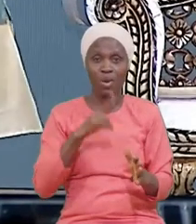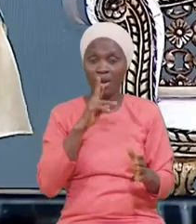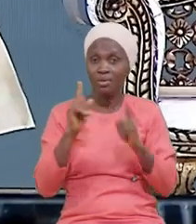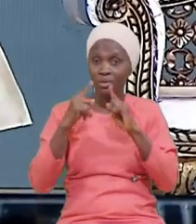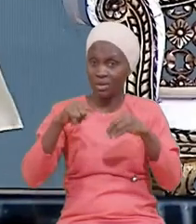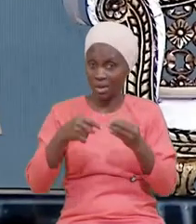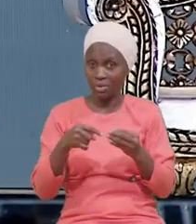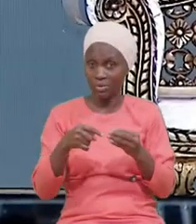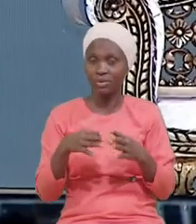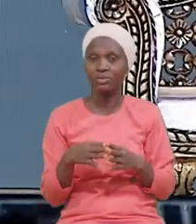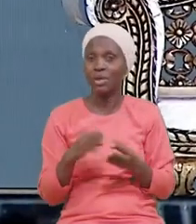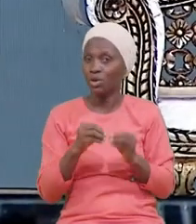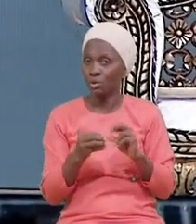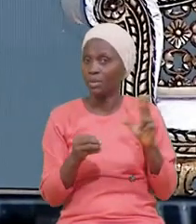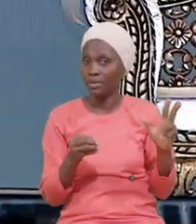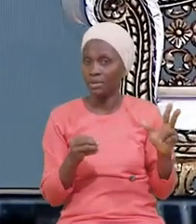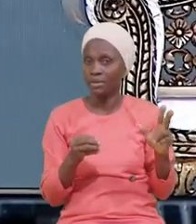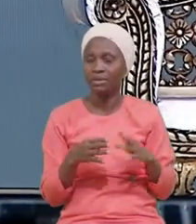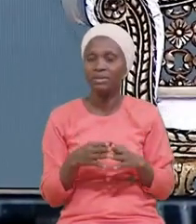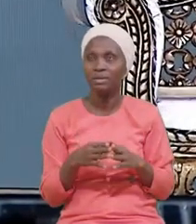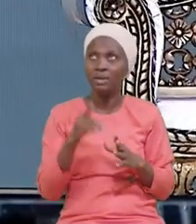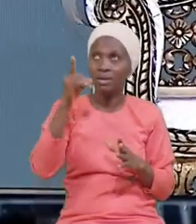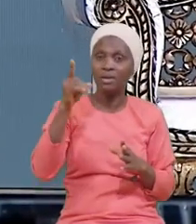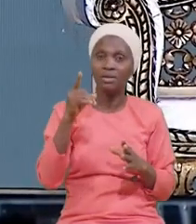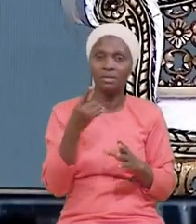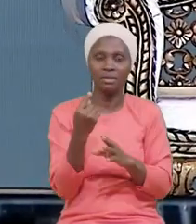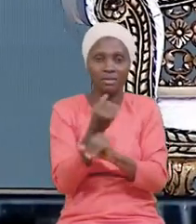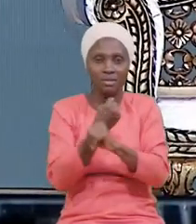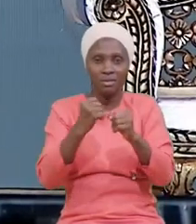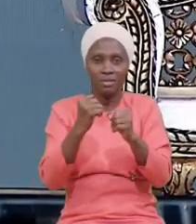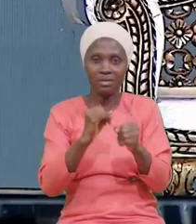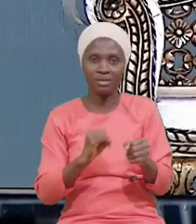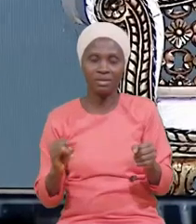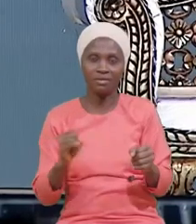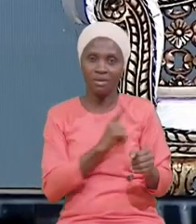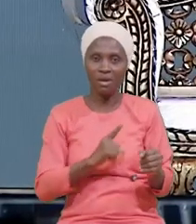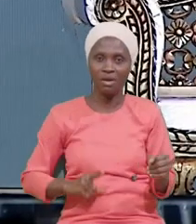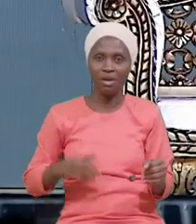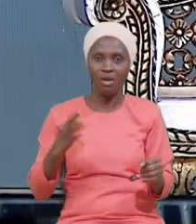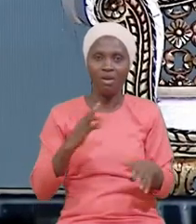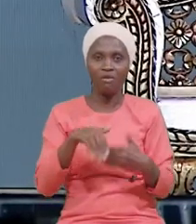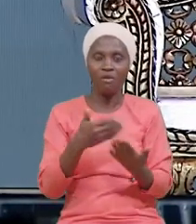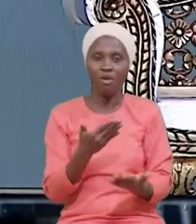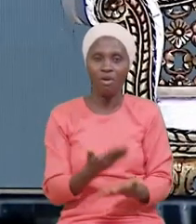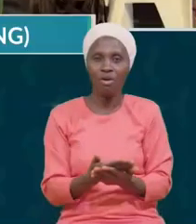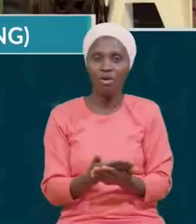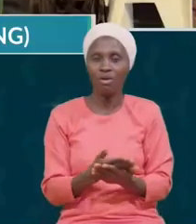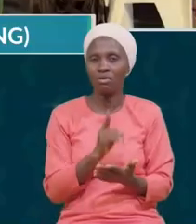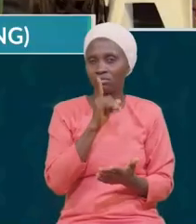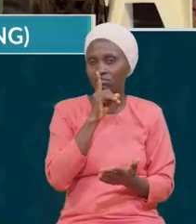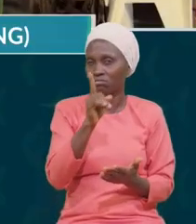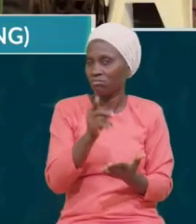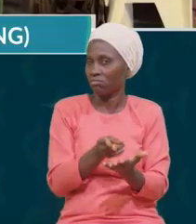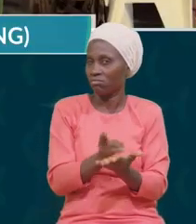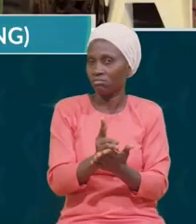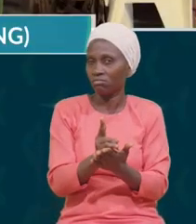Ee roju ayana gurinchi maatladukuntunnam. Number 3 is the saving Lord of all sincere seekers.